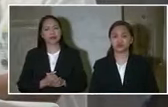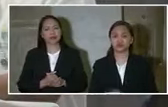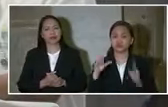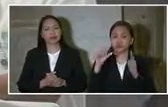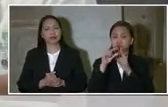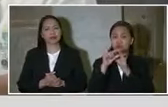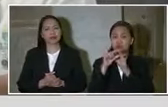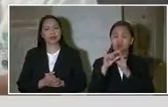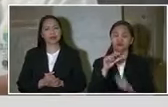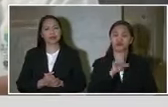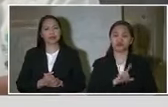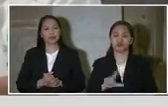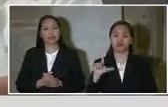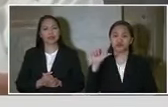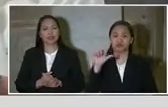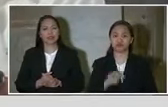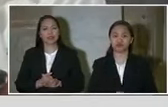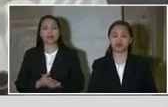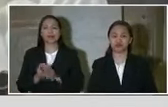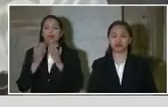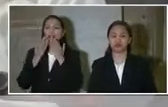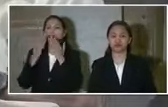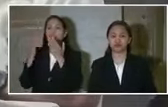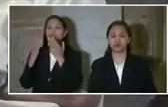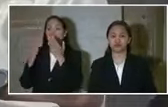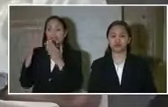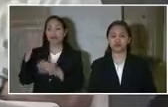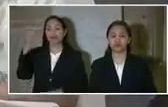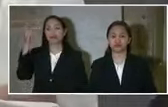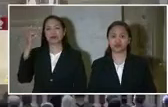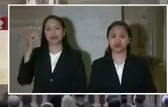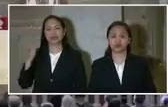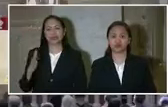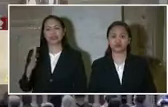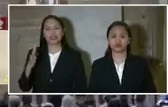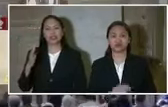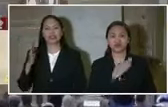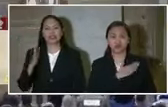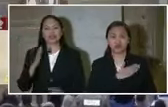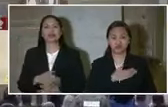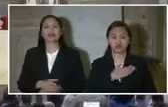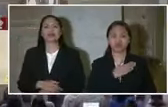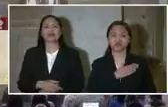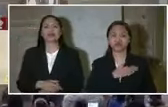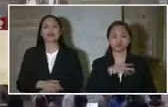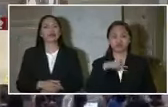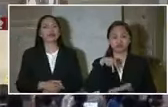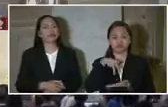The word of the Lord. Thanks be to God. Please all stand.